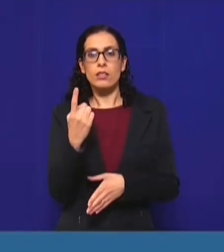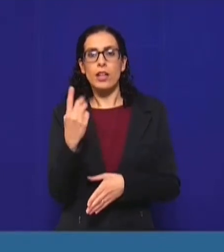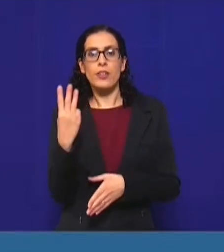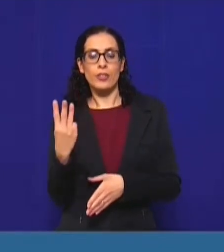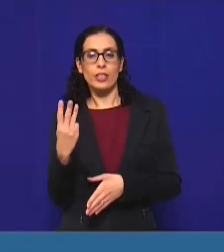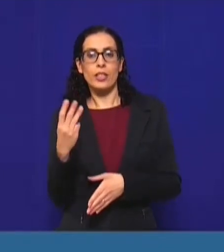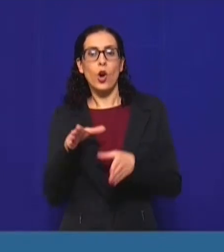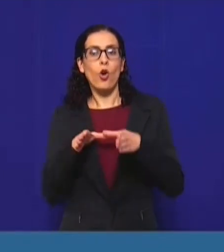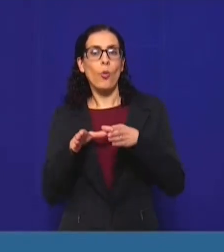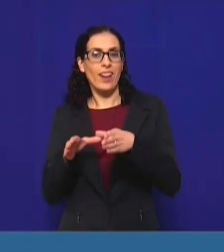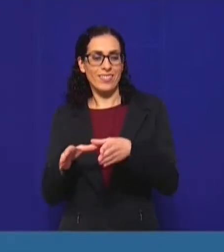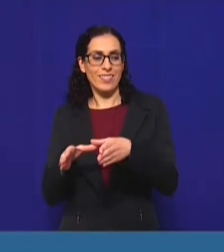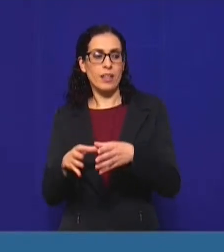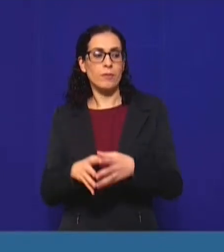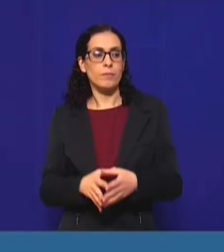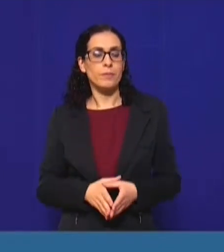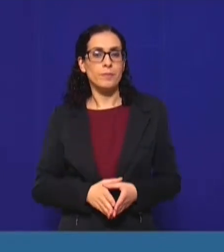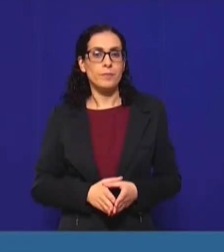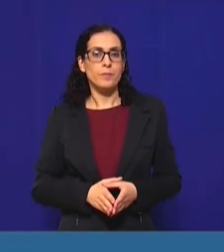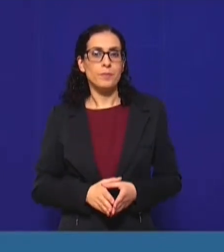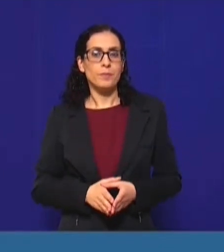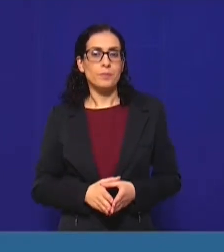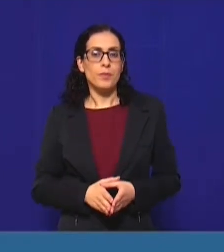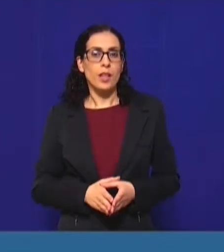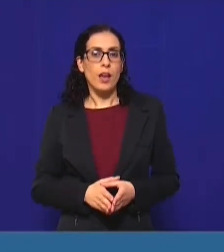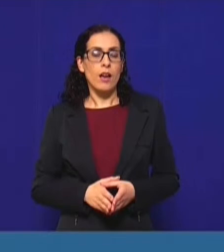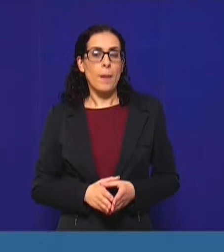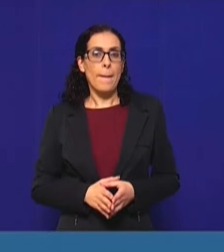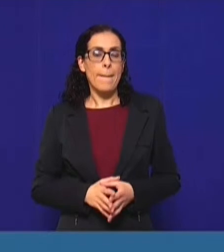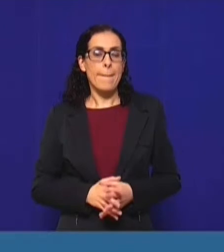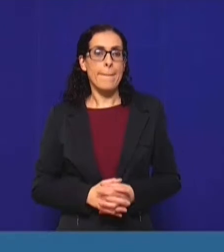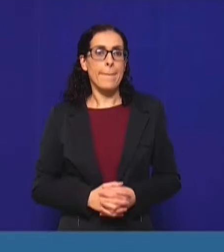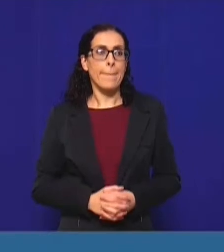li qegħdin fil-kwarantina fil-popolazzjoni tagħna.